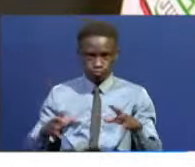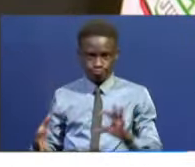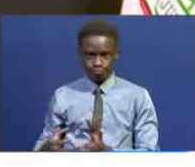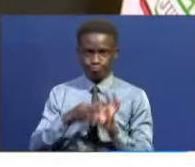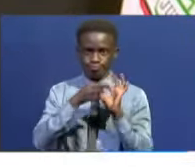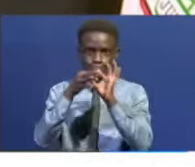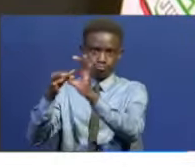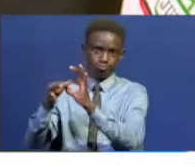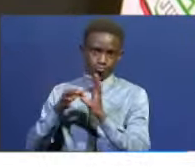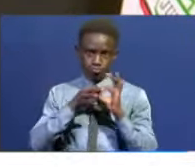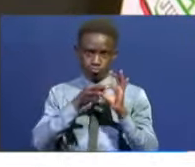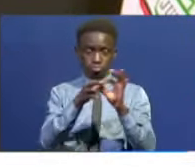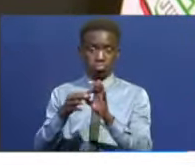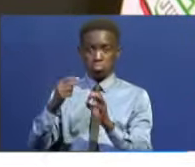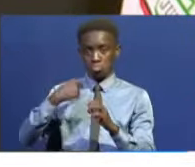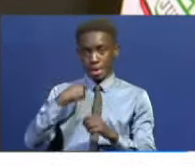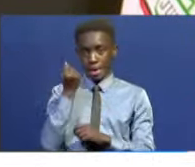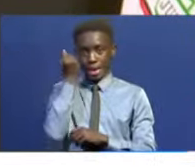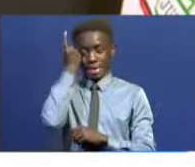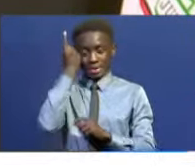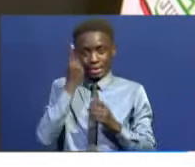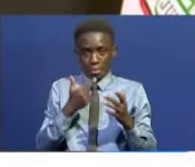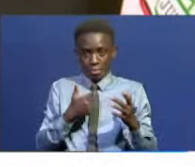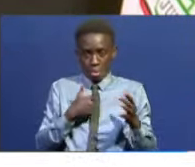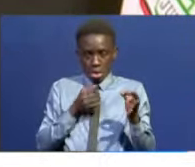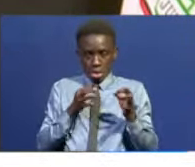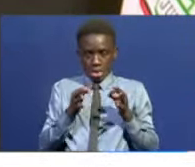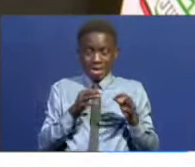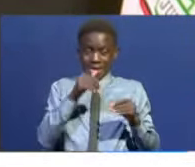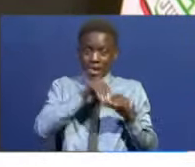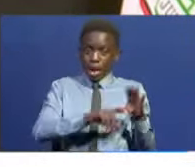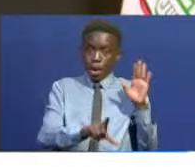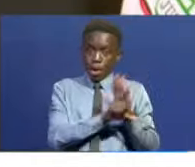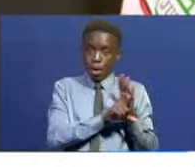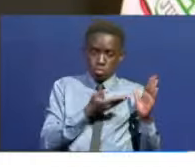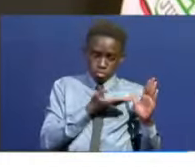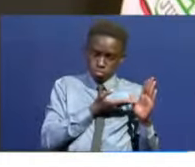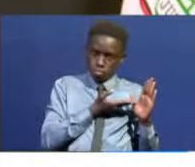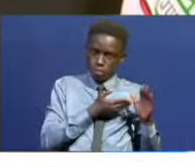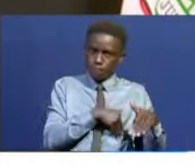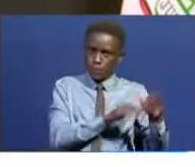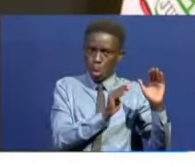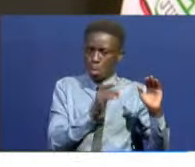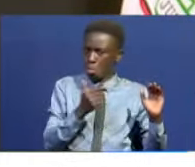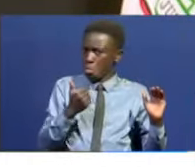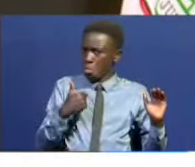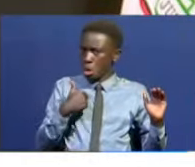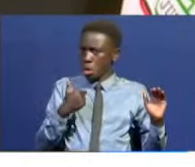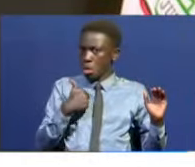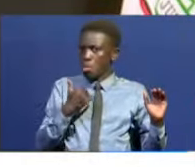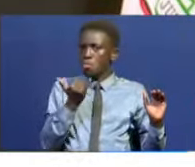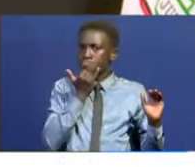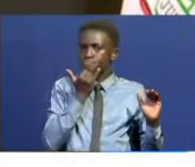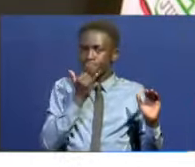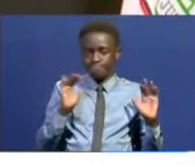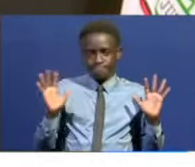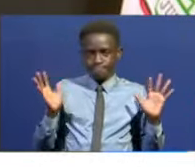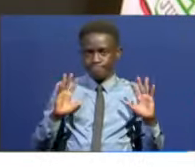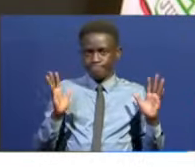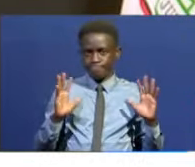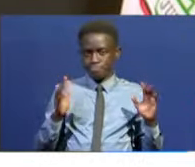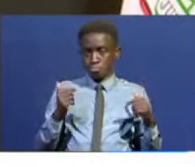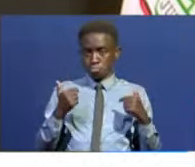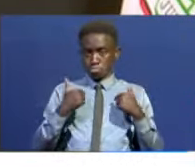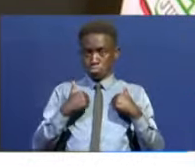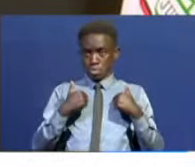properly understood, are not only anchored in law, but entirely harmless and incapable of being construed as a